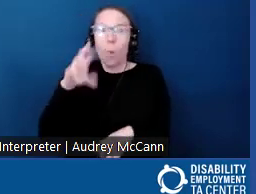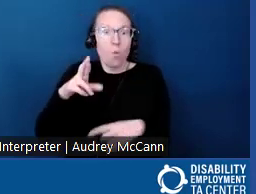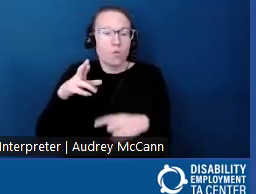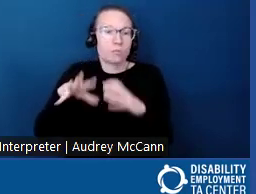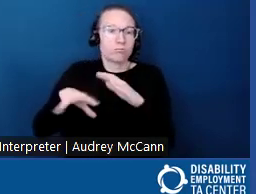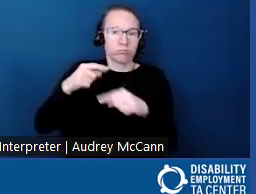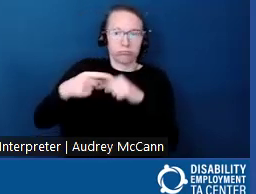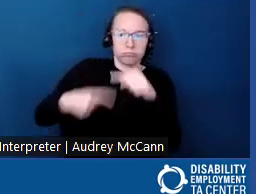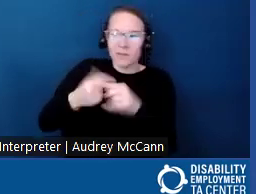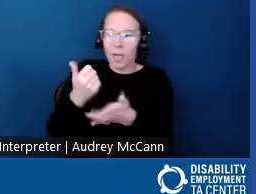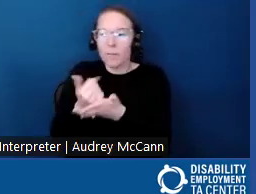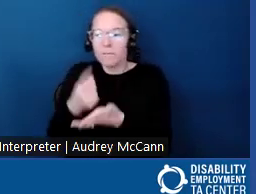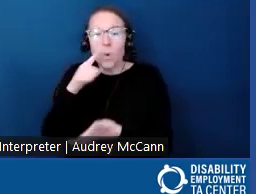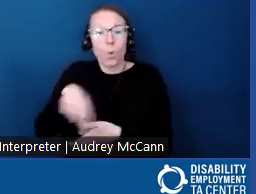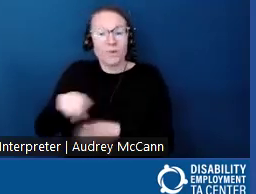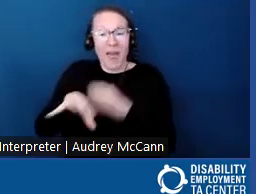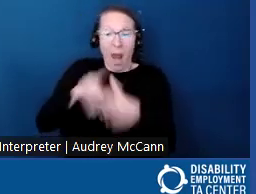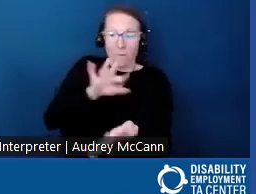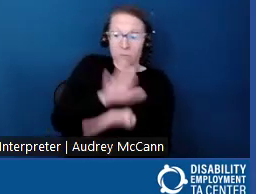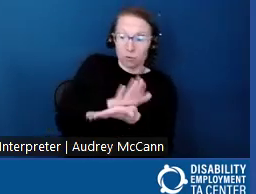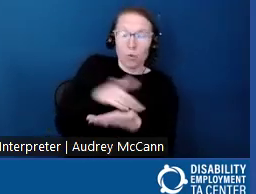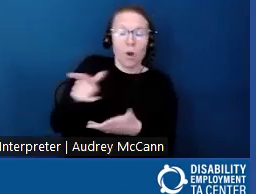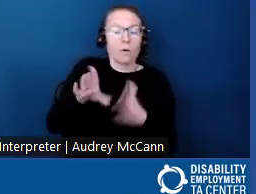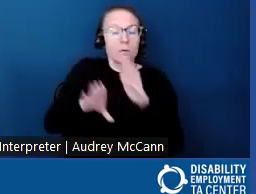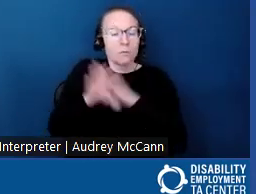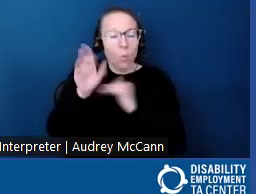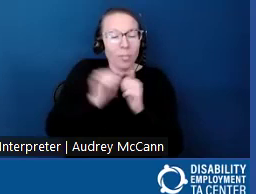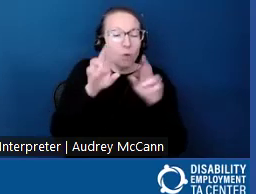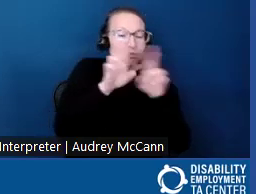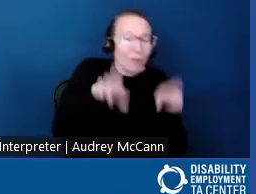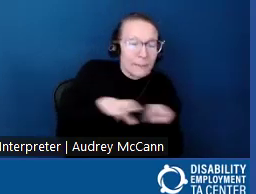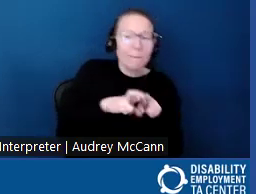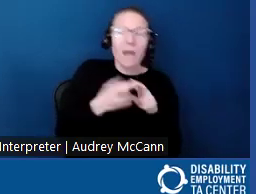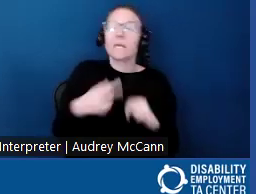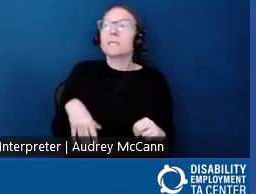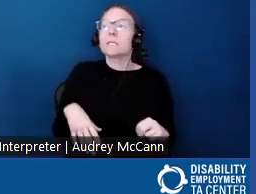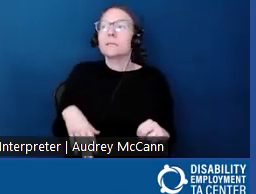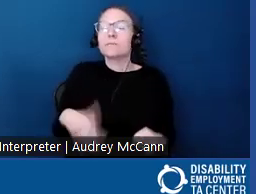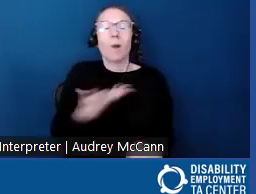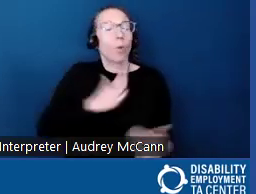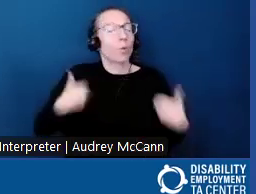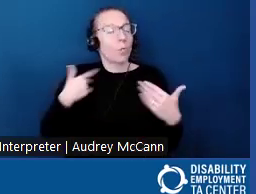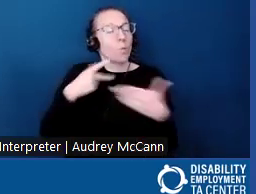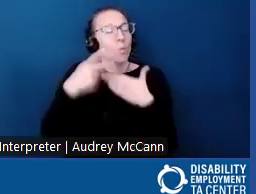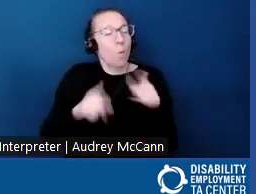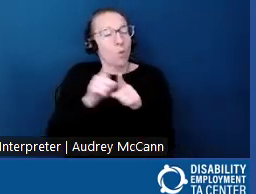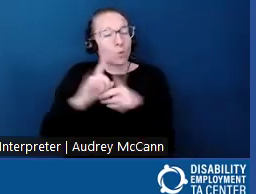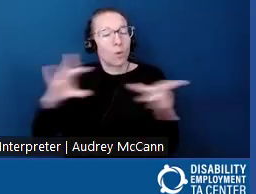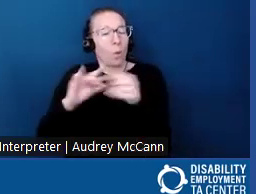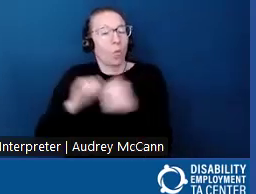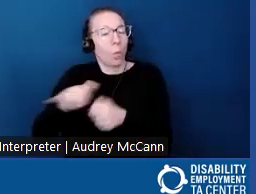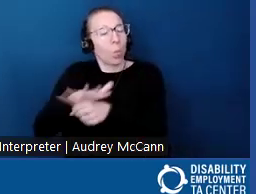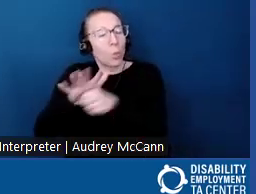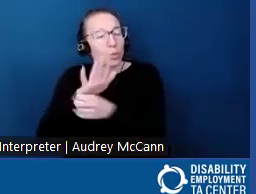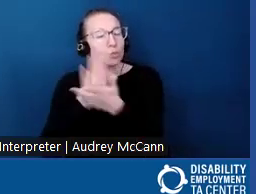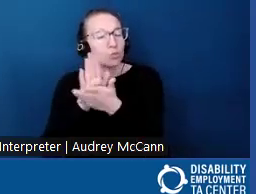out-of-school youth focused on resume development, interviewing, etc. And our youth program connects with local schools and provides workshops